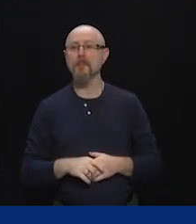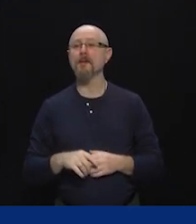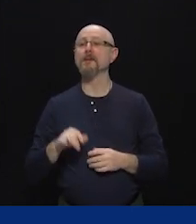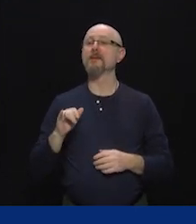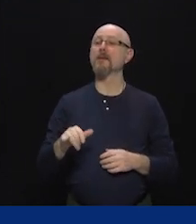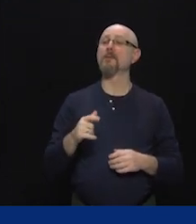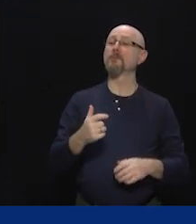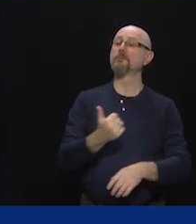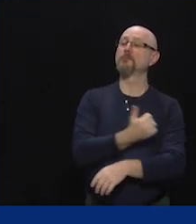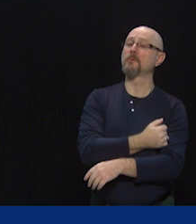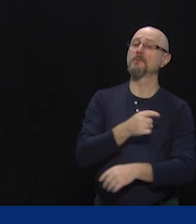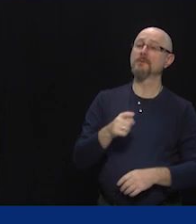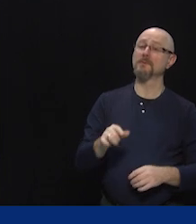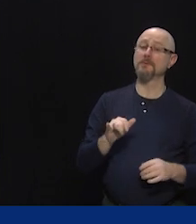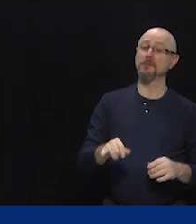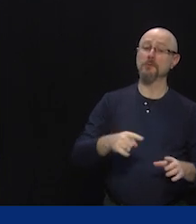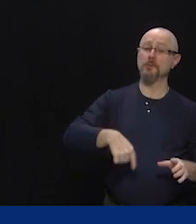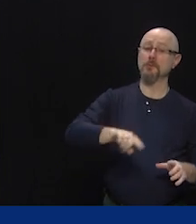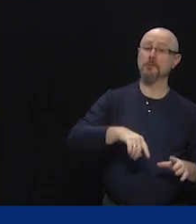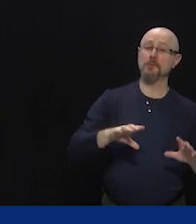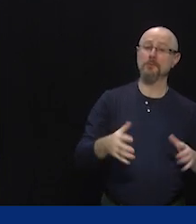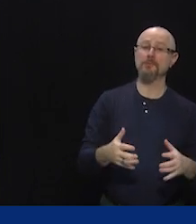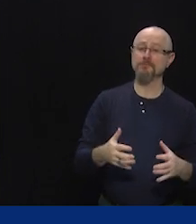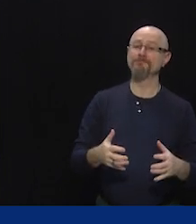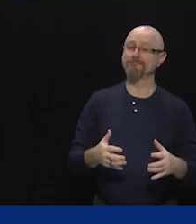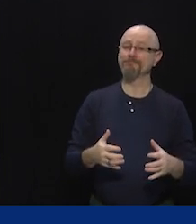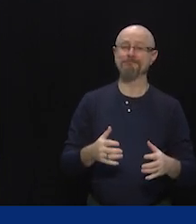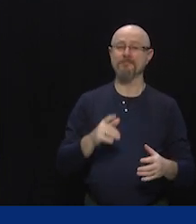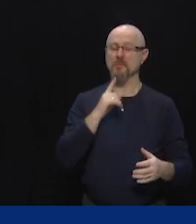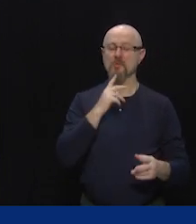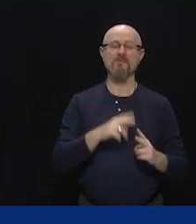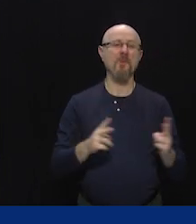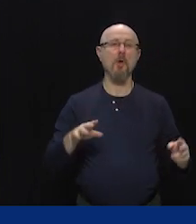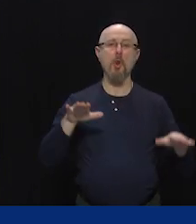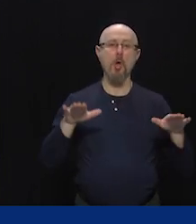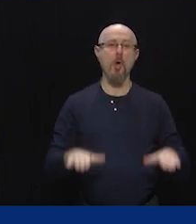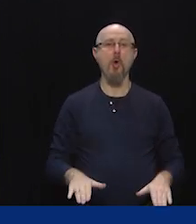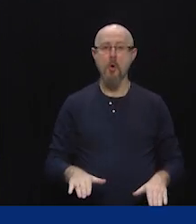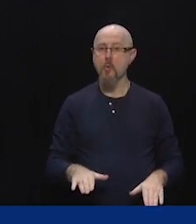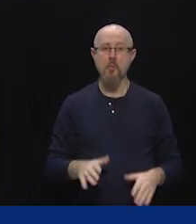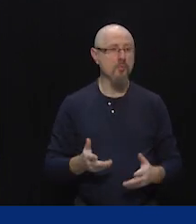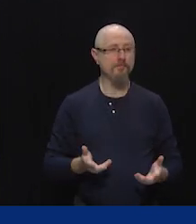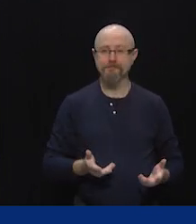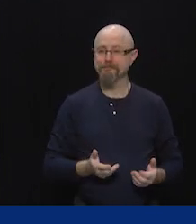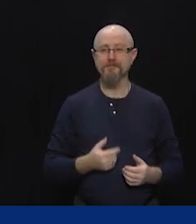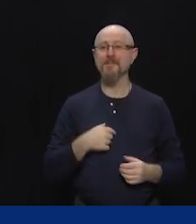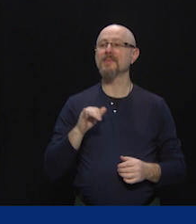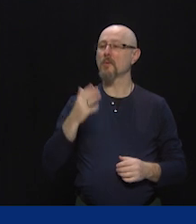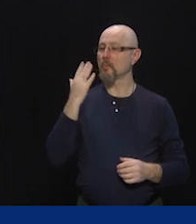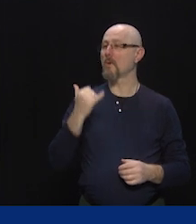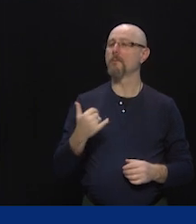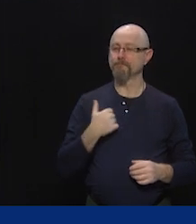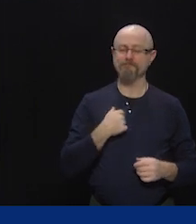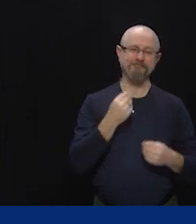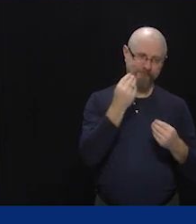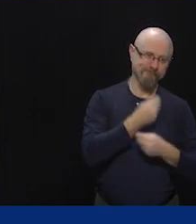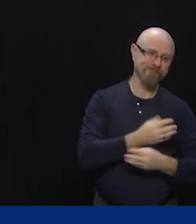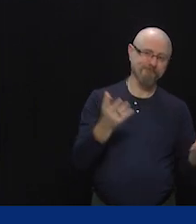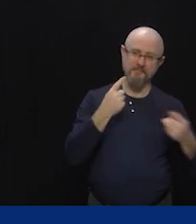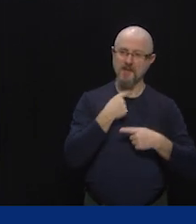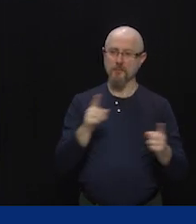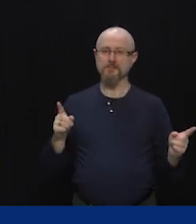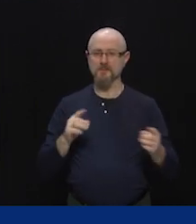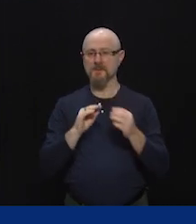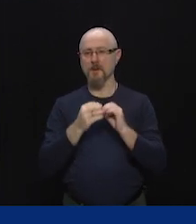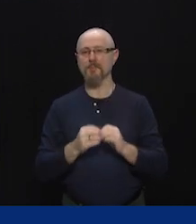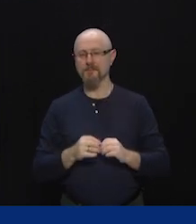group, the vaccination coverage, remains too low. And that's the second reason that we released these data, to alert people